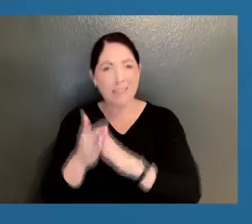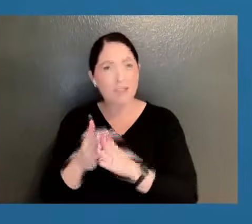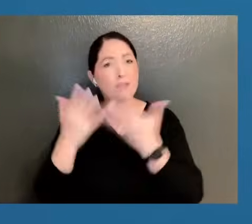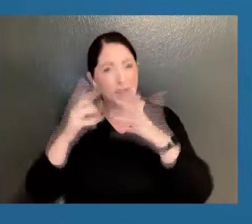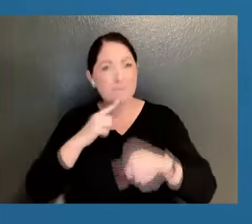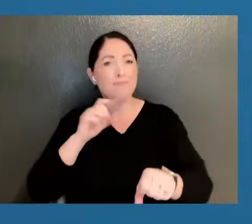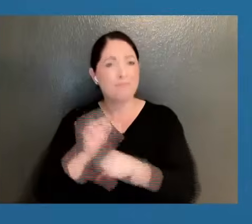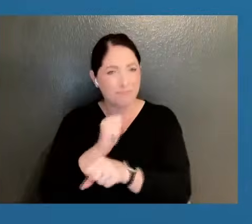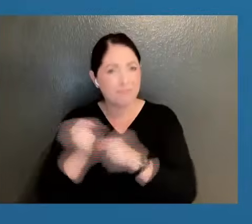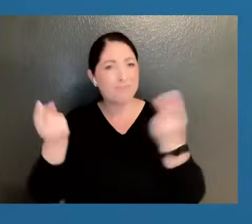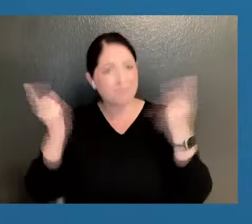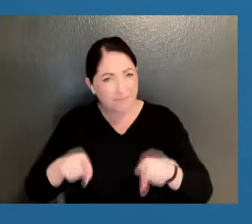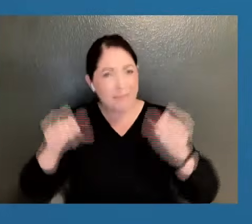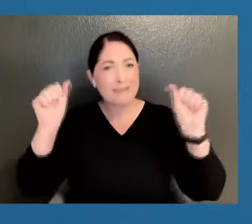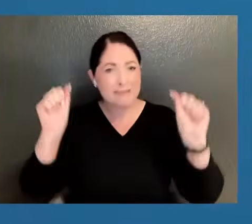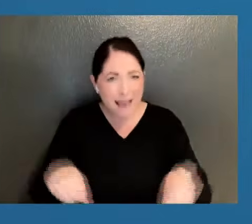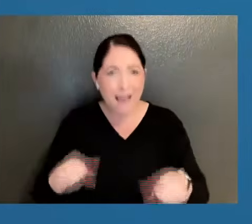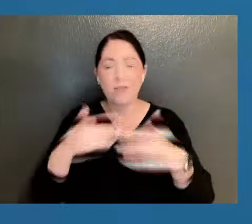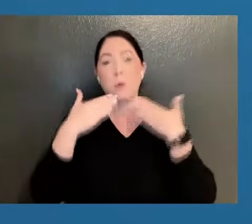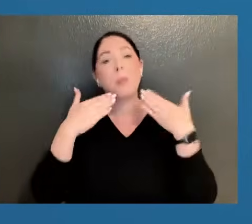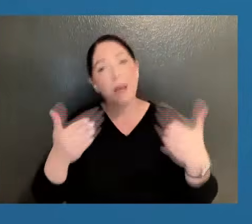thank you. Thank you to our heroes.